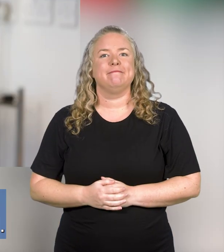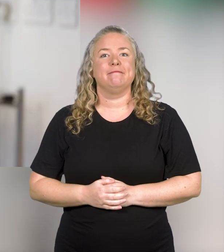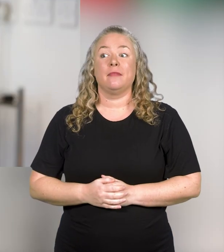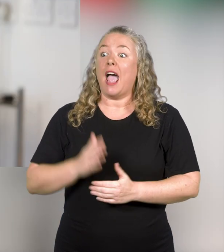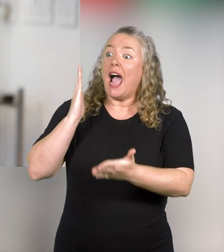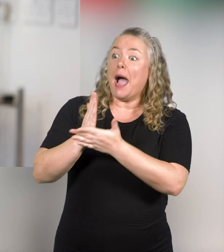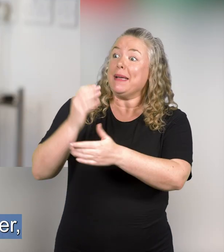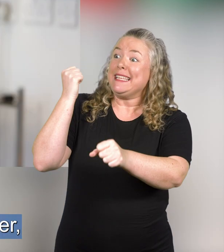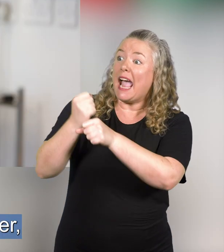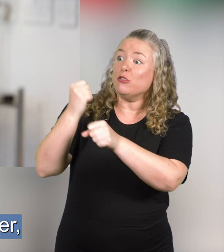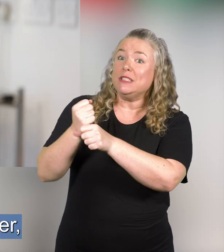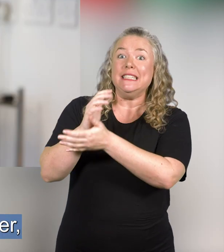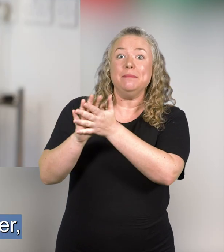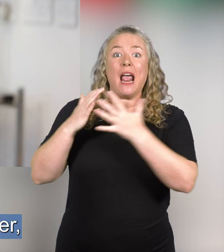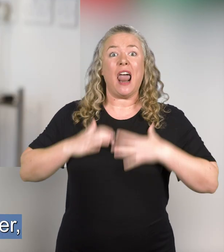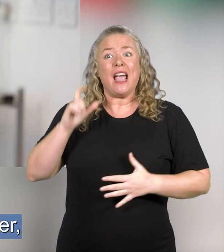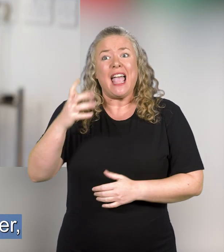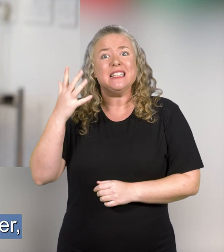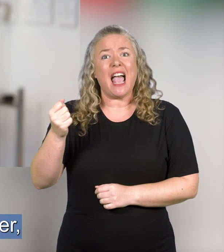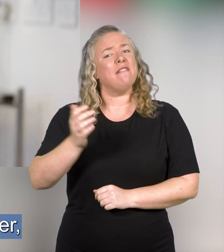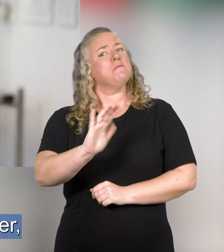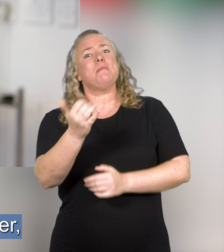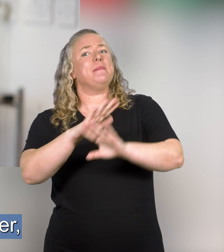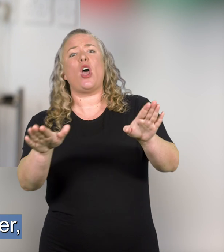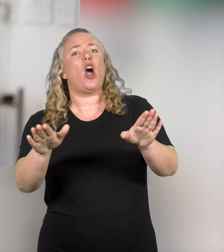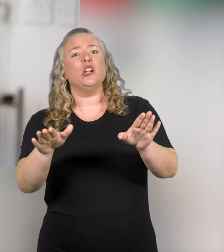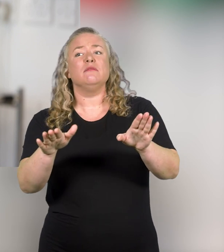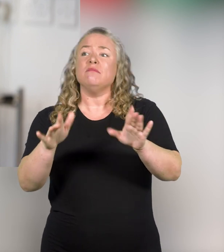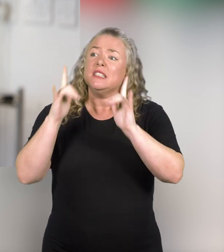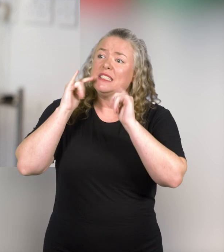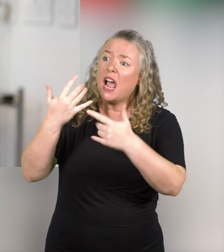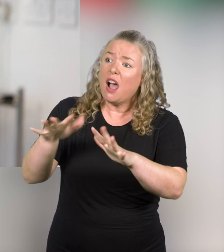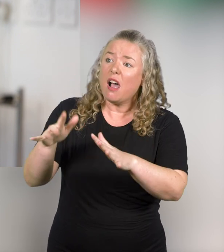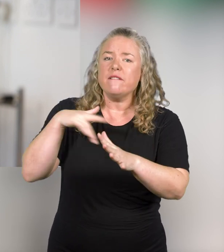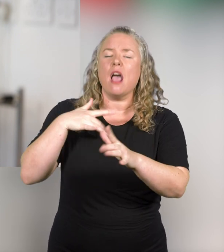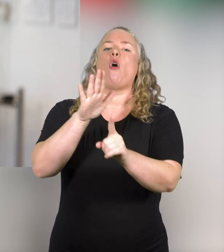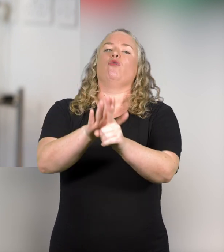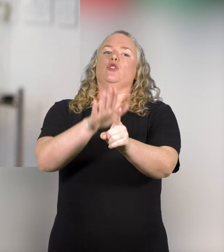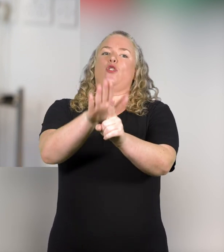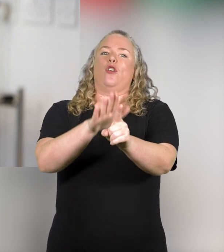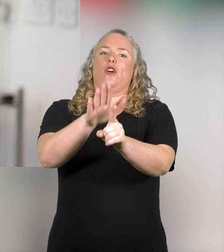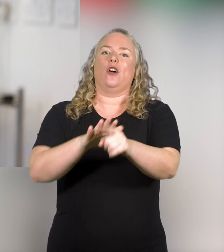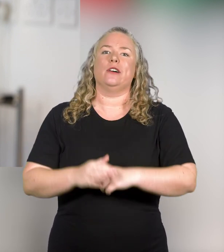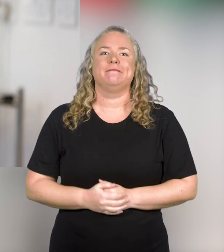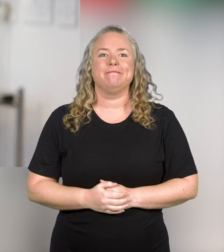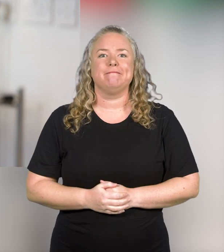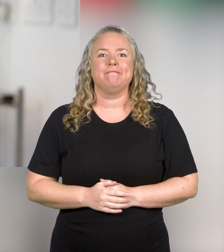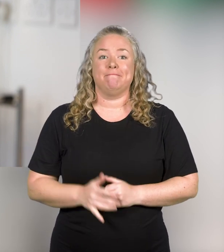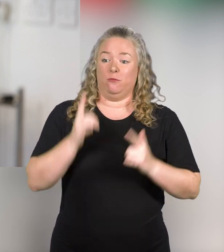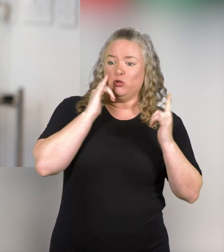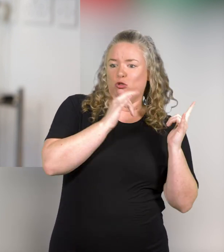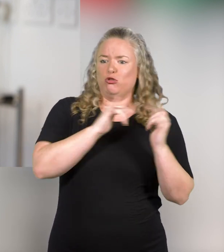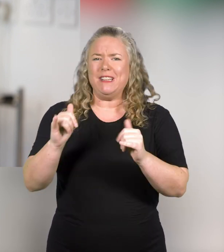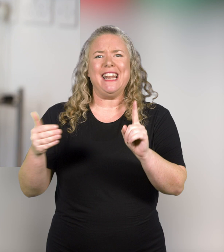hospital. Even then, you may not have a lung cancer and it may be that those tests are reassuring.